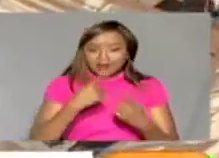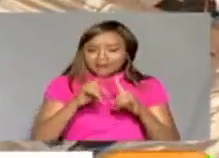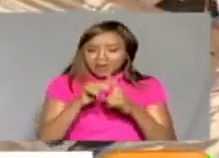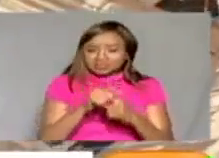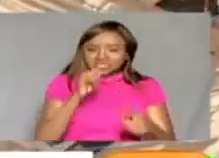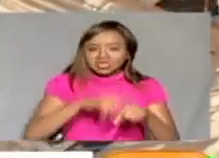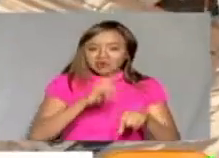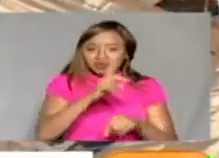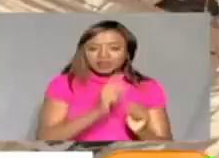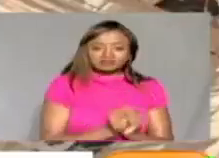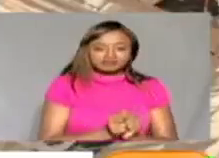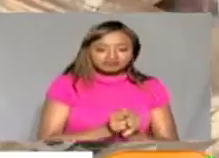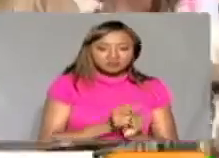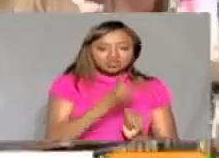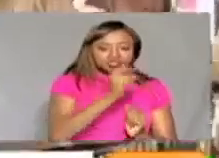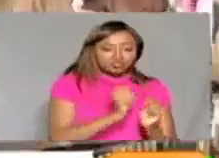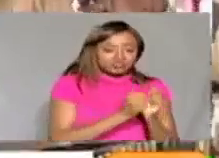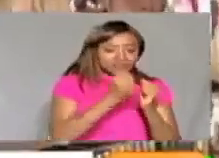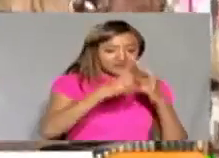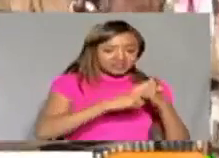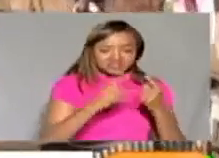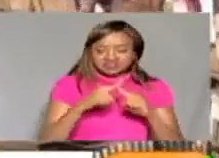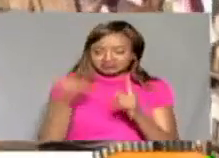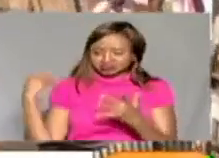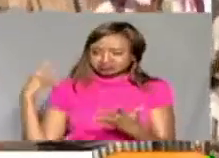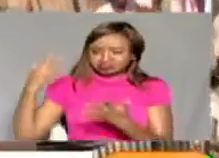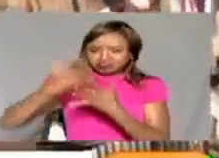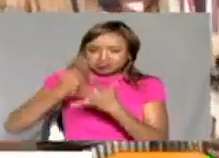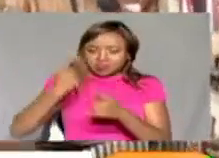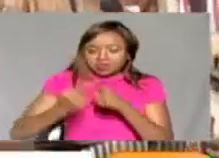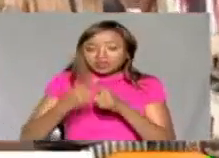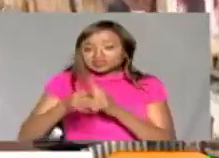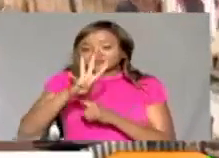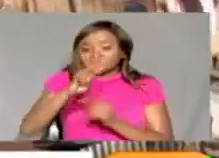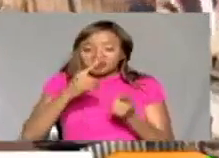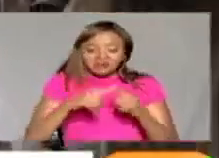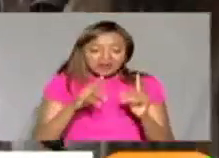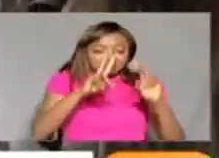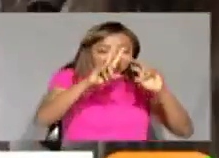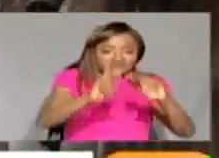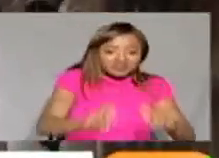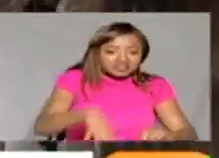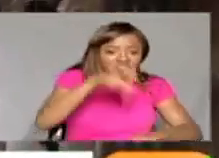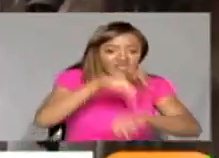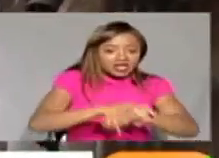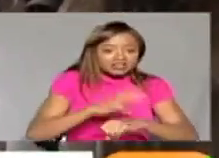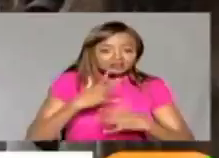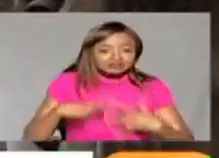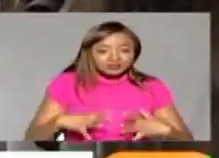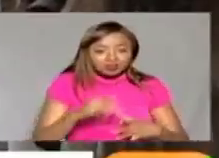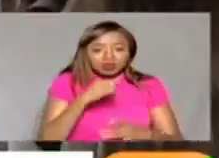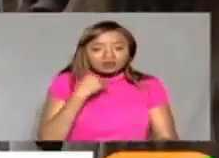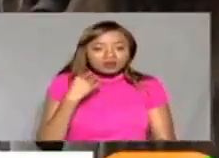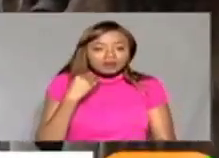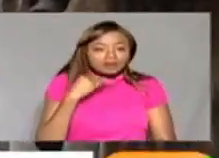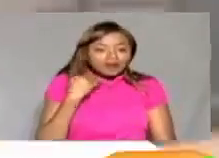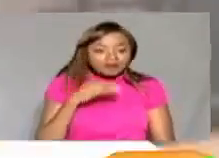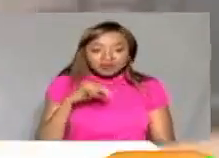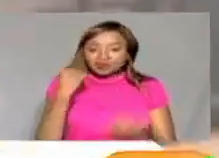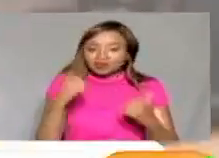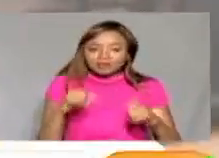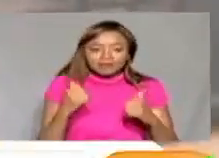the unfortunate incident, but no progress has been made with regards to investigating their deaths. Waliuliwa tarehe